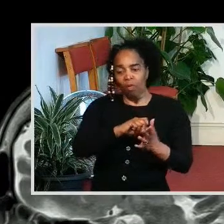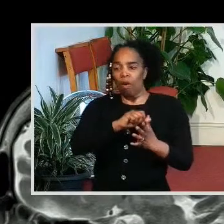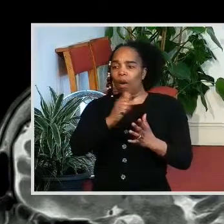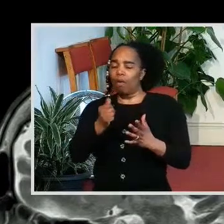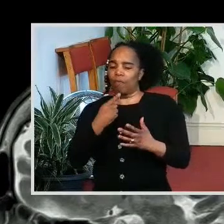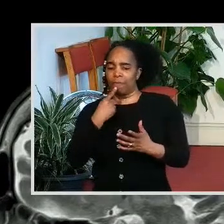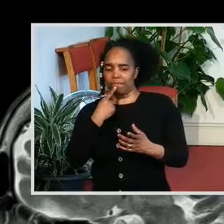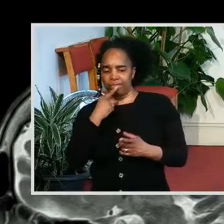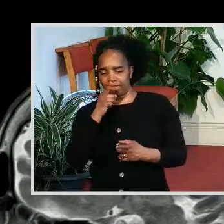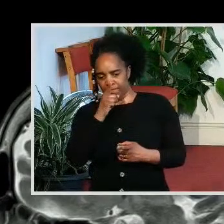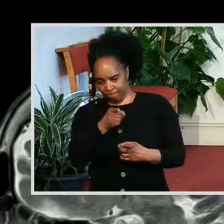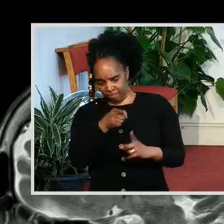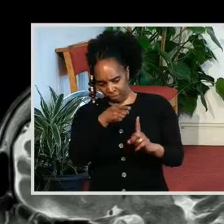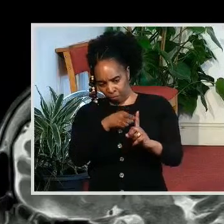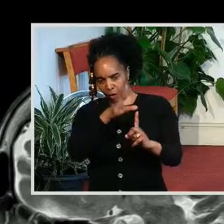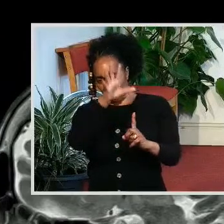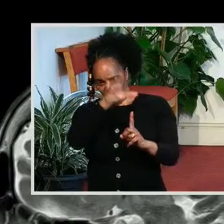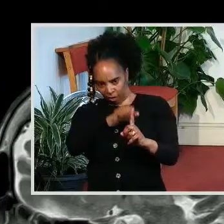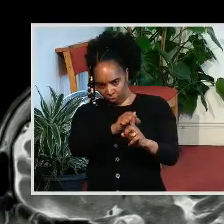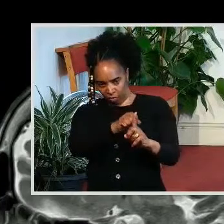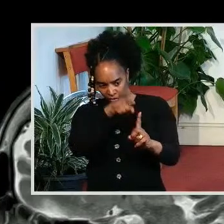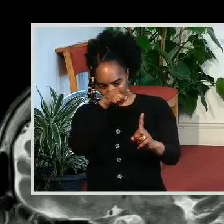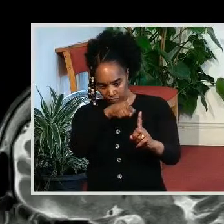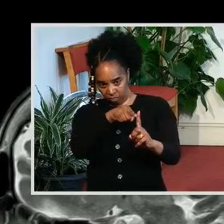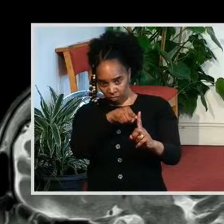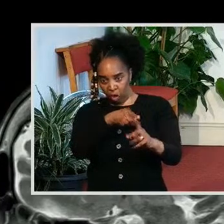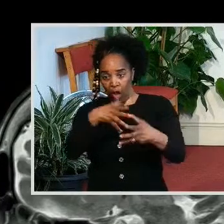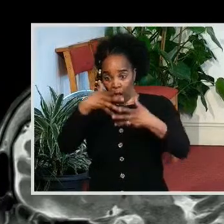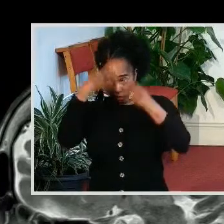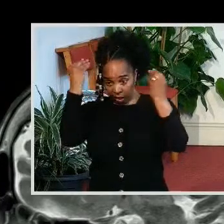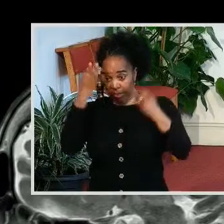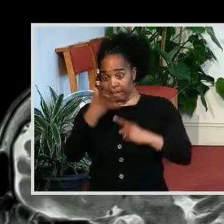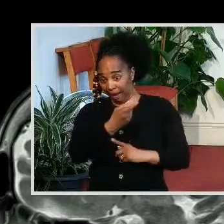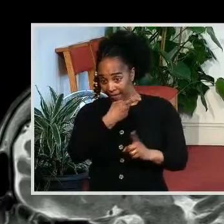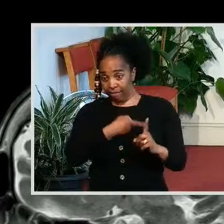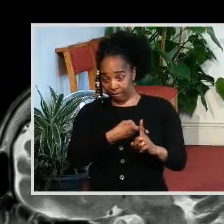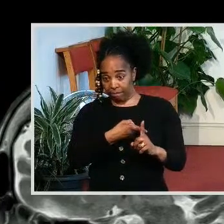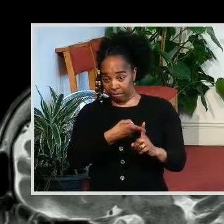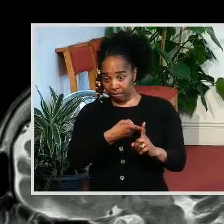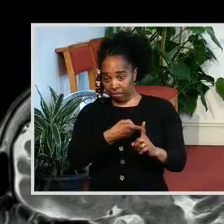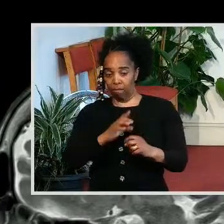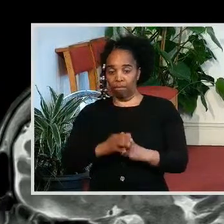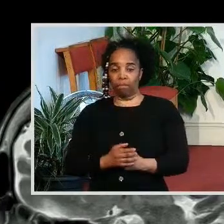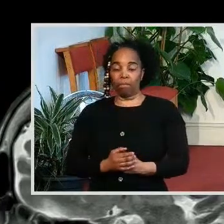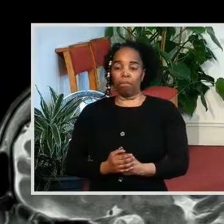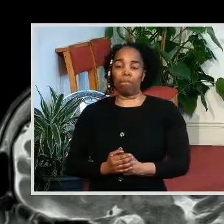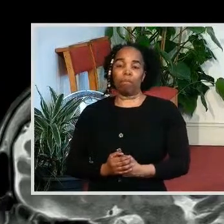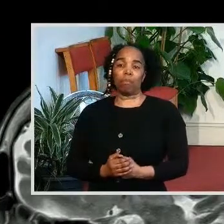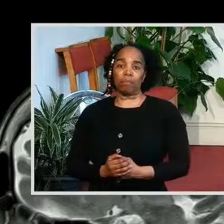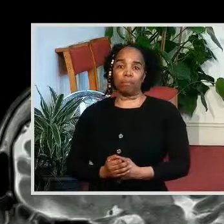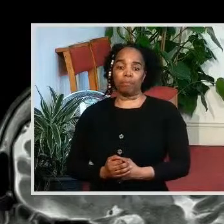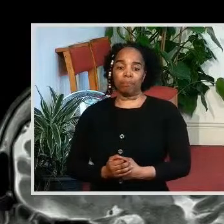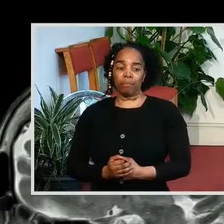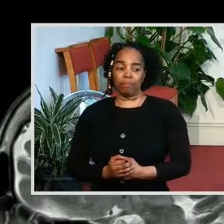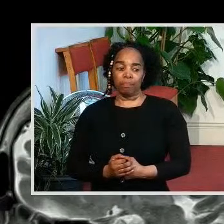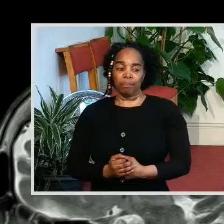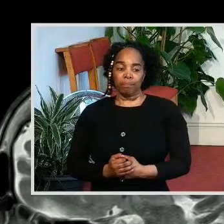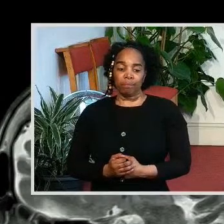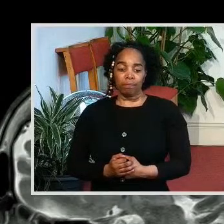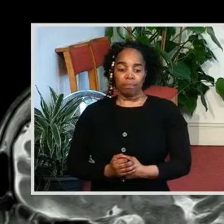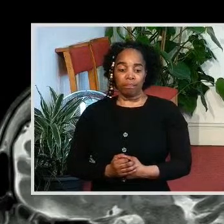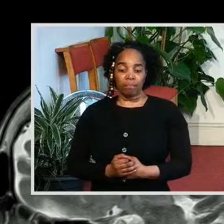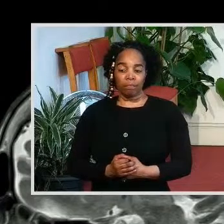then we can say the chances are this person has Alzheimer's dementia or another type of dementia. We don't really